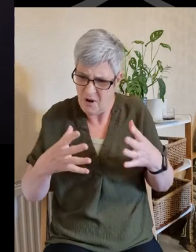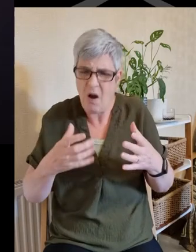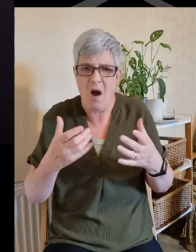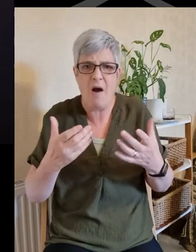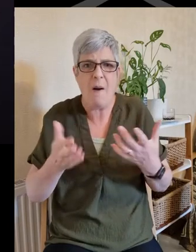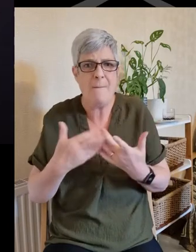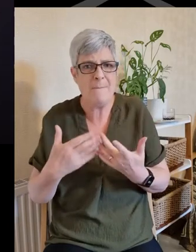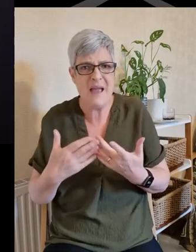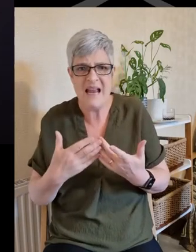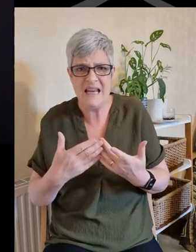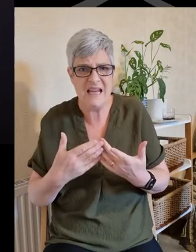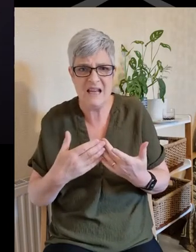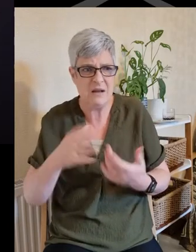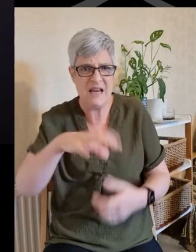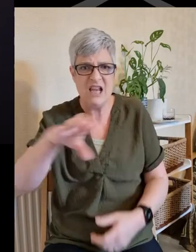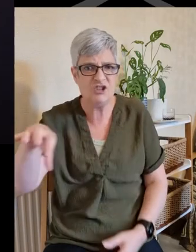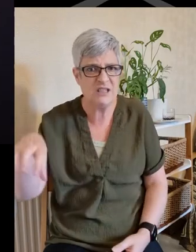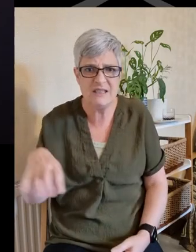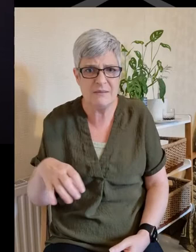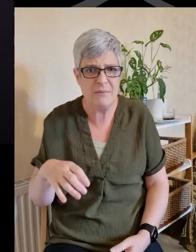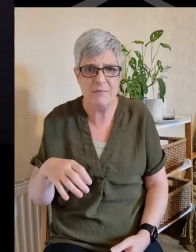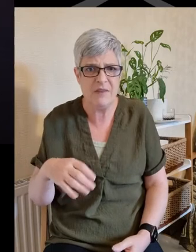nation.